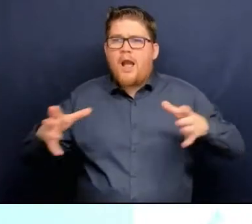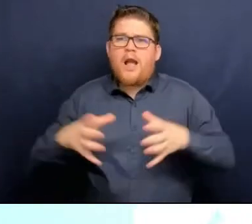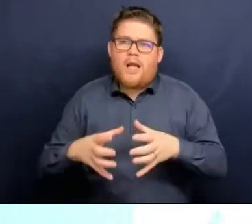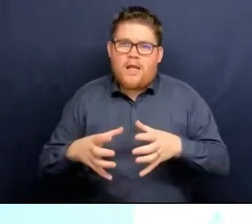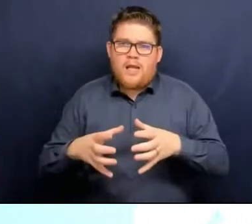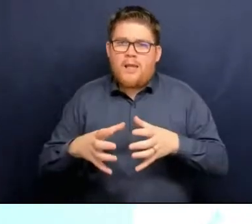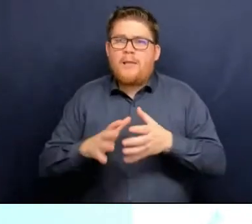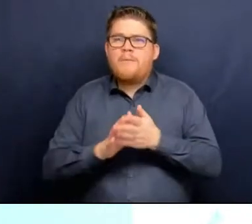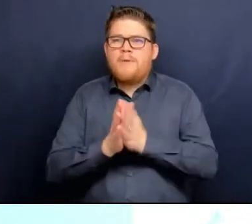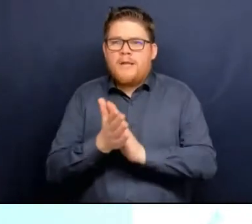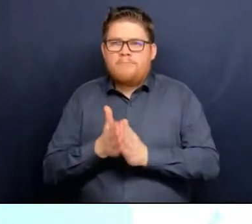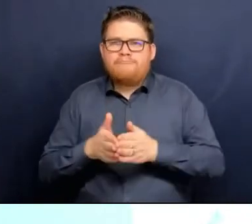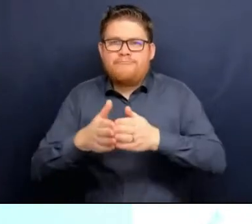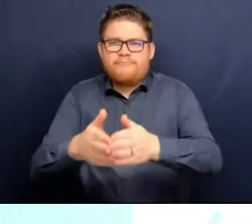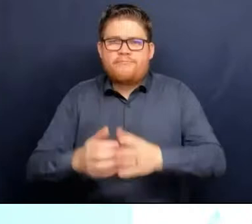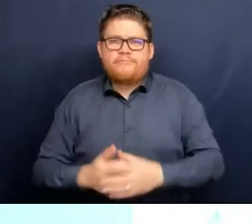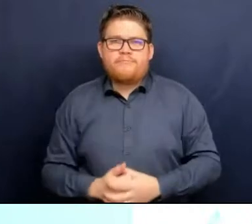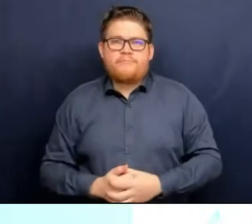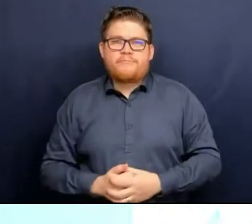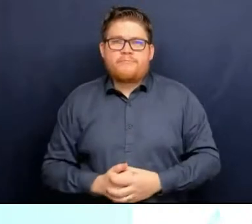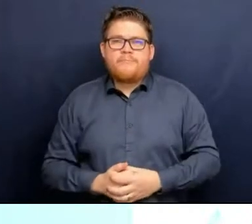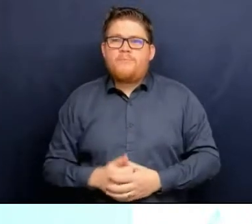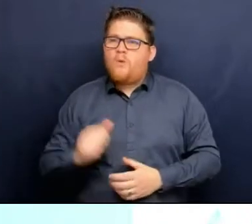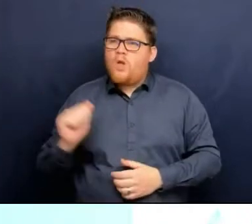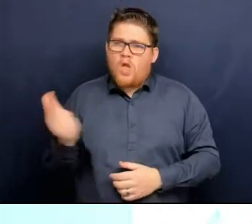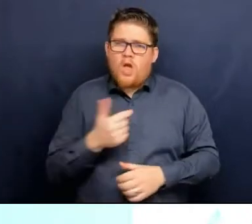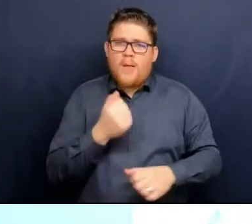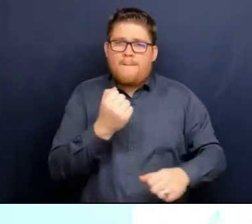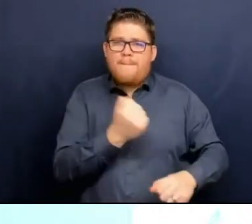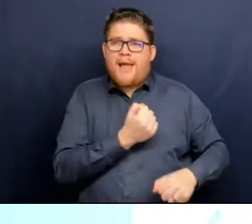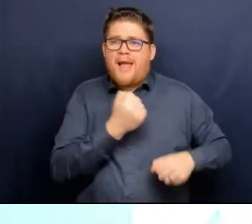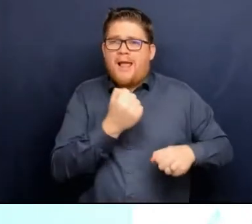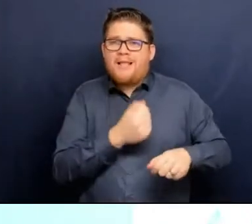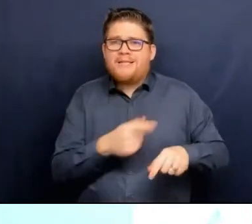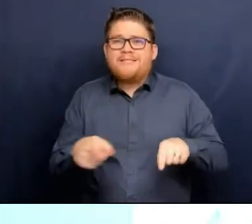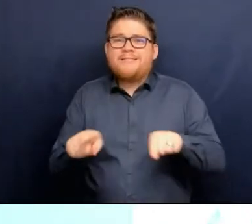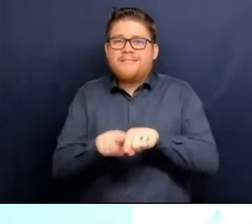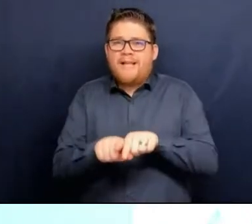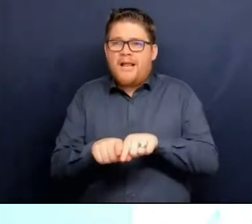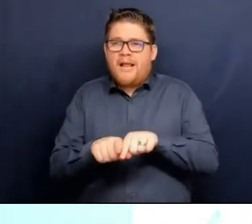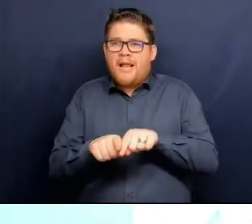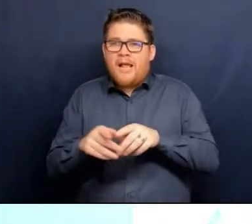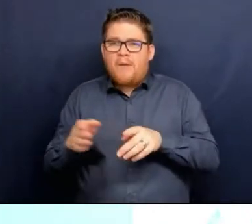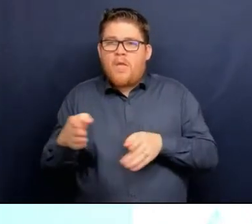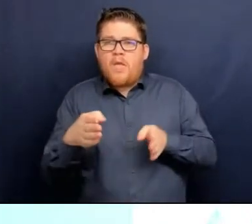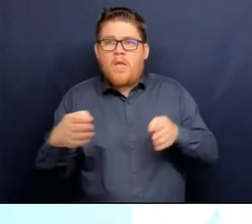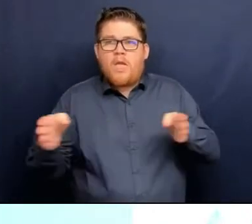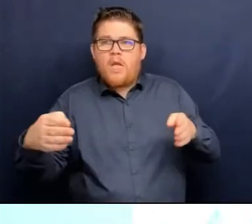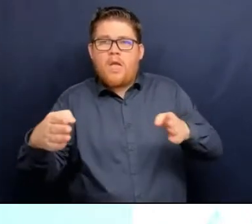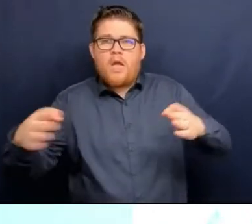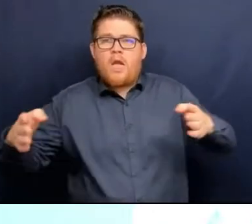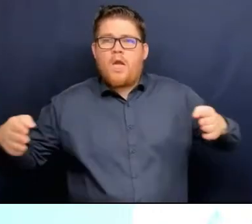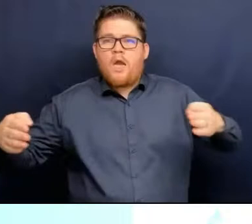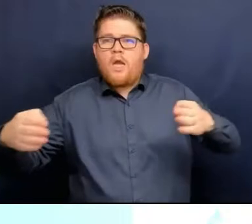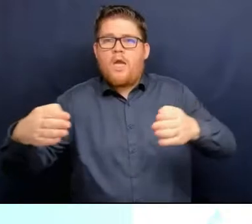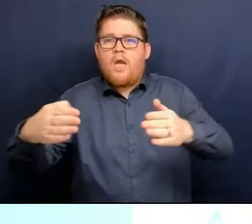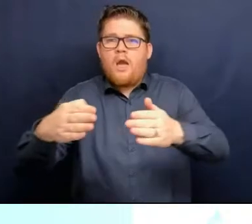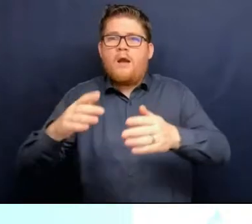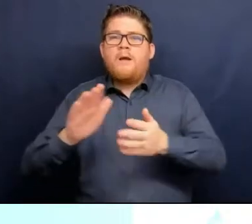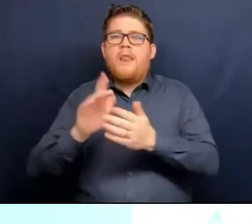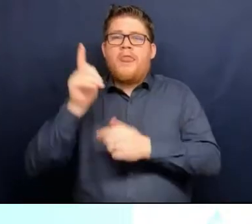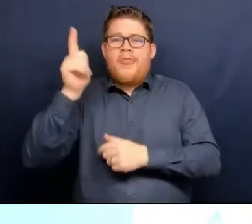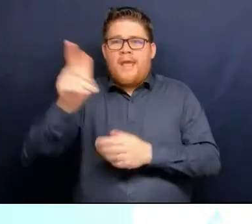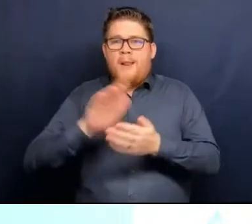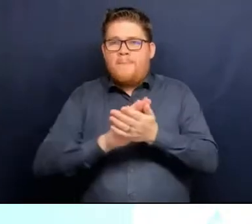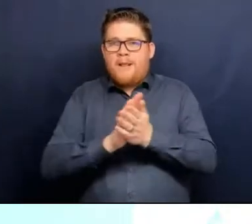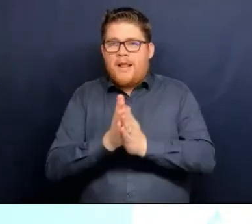direction. Hopefully, over time, we'll all be in the same canoe. Those are the types of things that inspire us as a government. Now, those are the types of